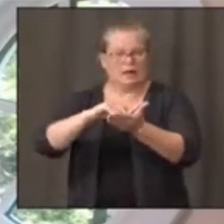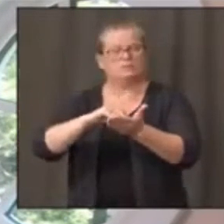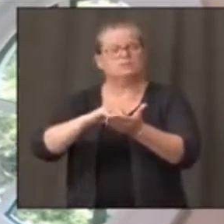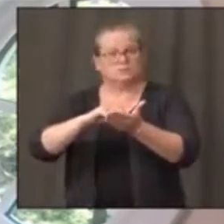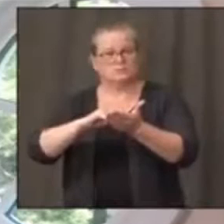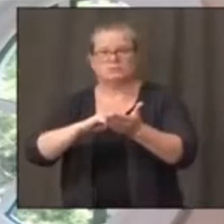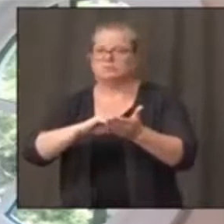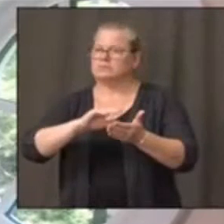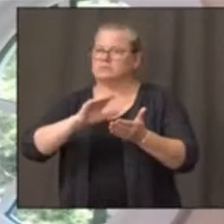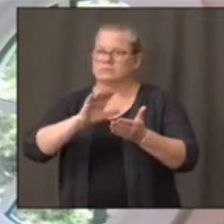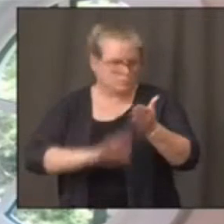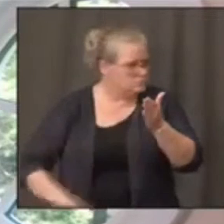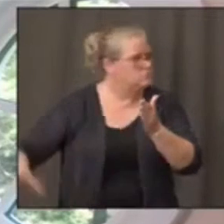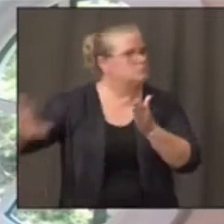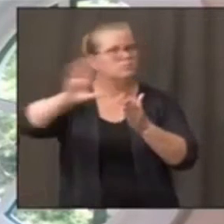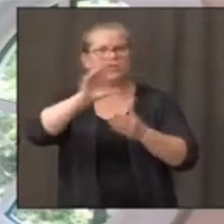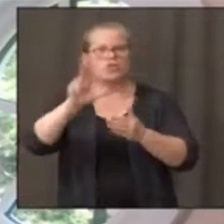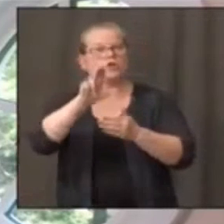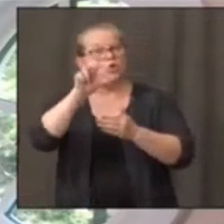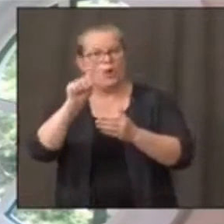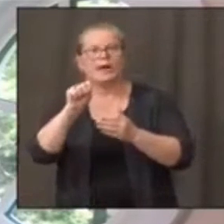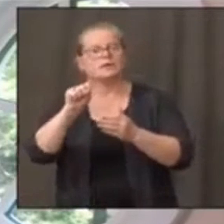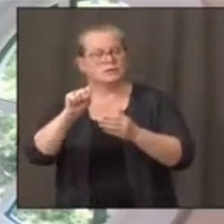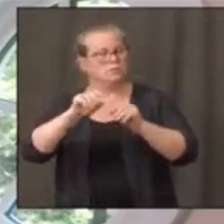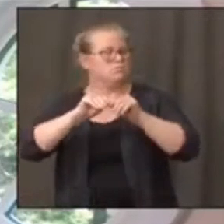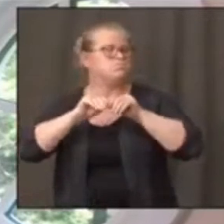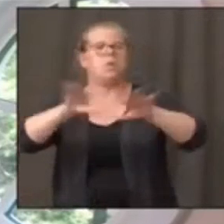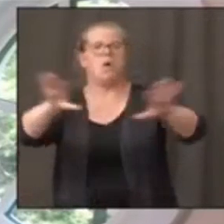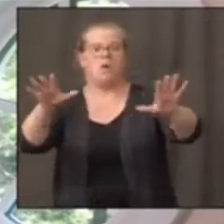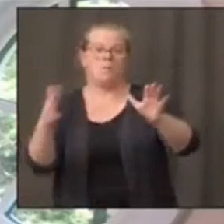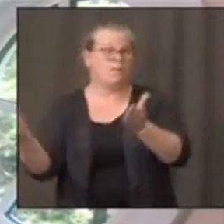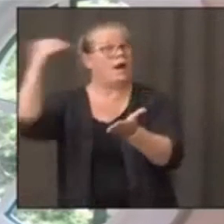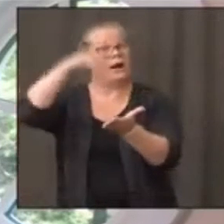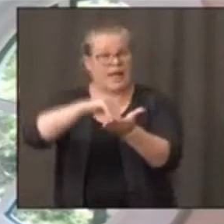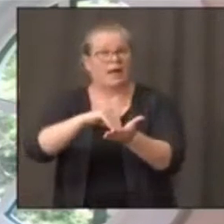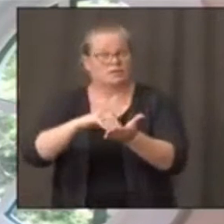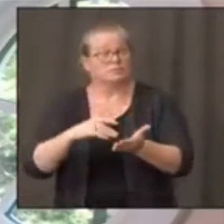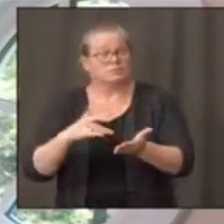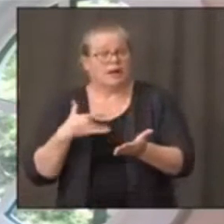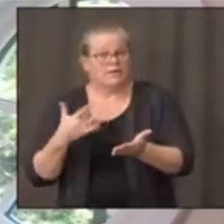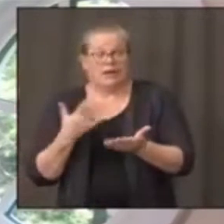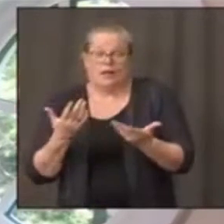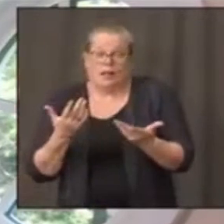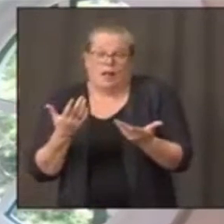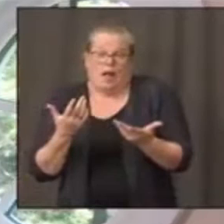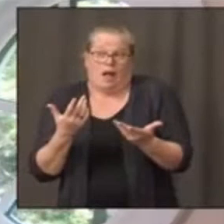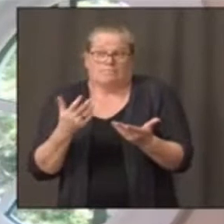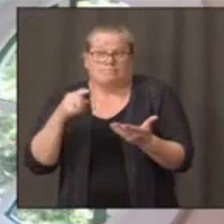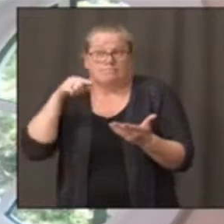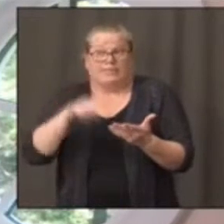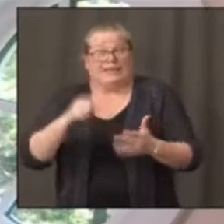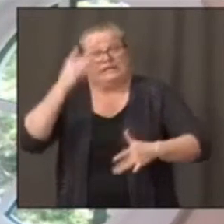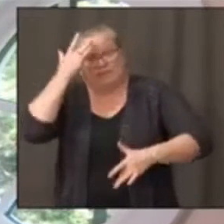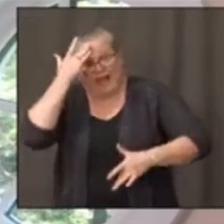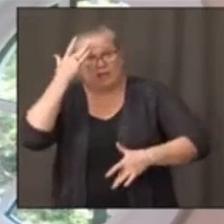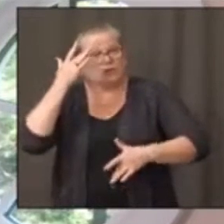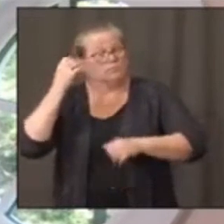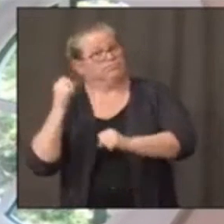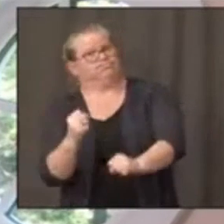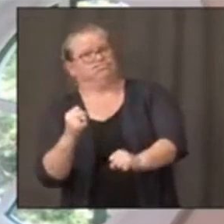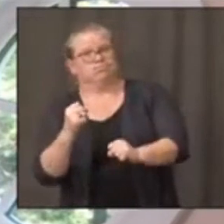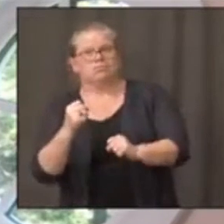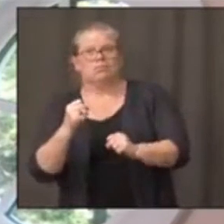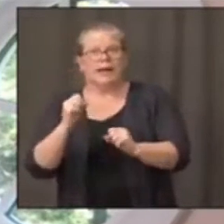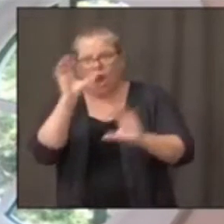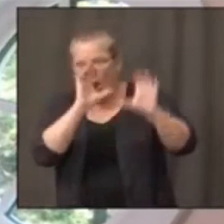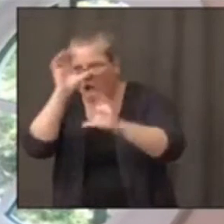50 or 60% of the population. Only a small percentage of the population at this point has been infected. And as you get